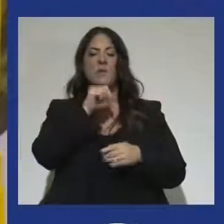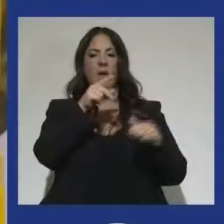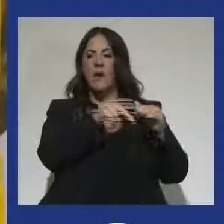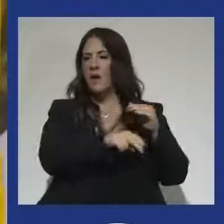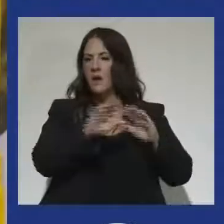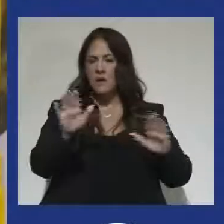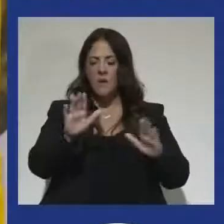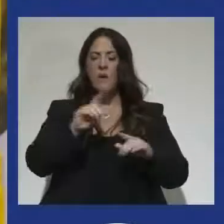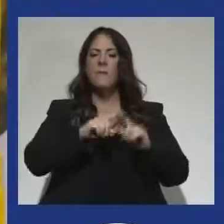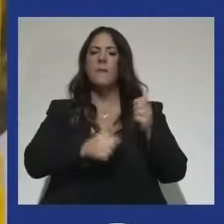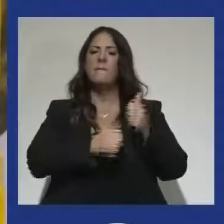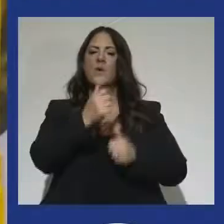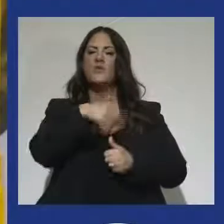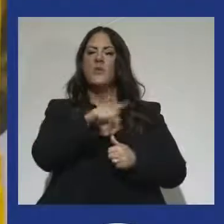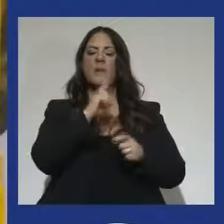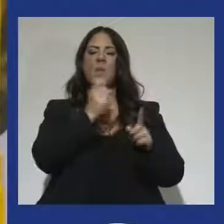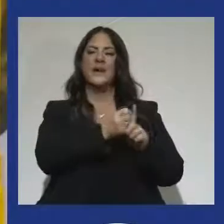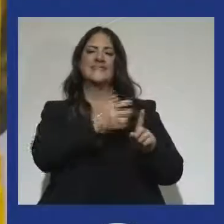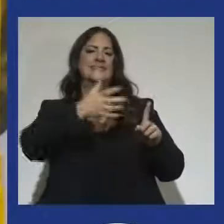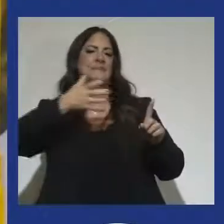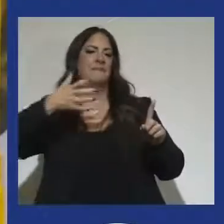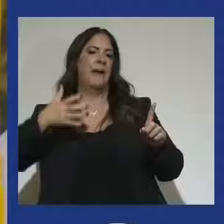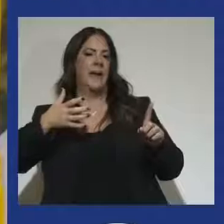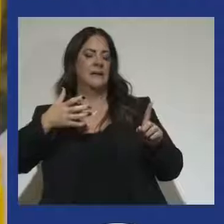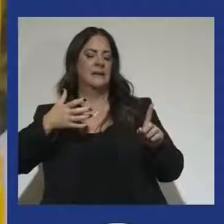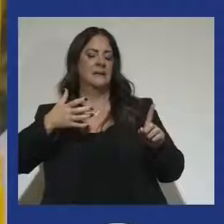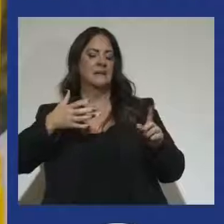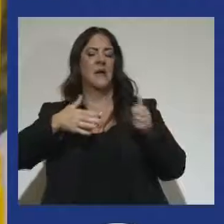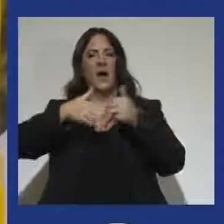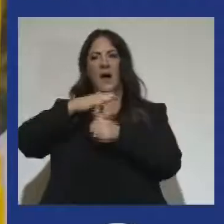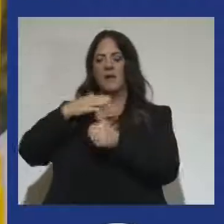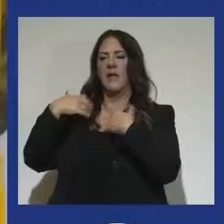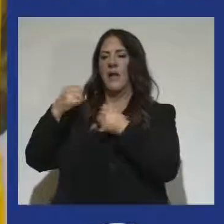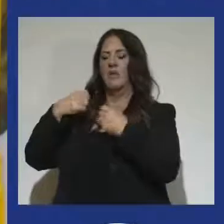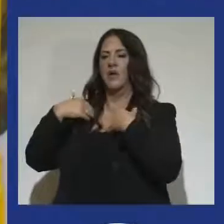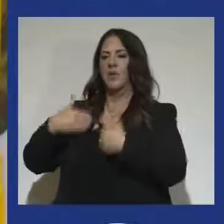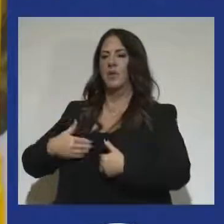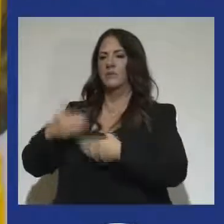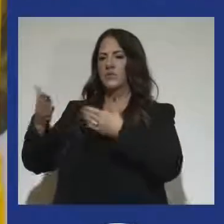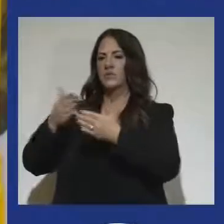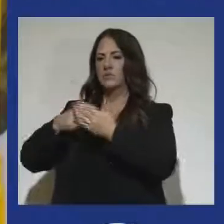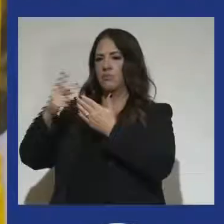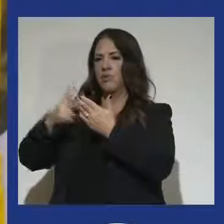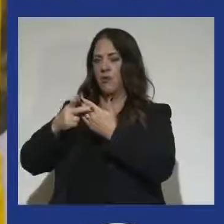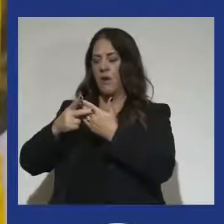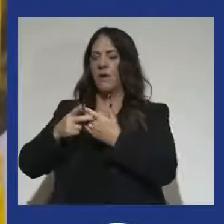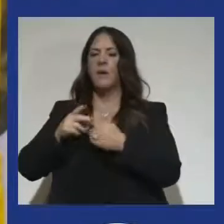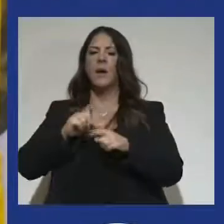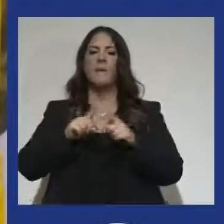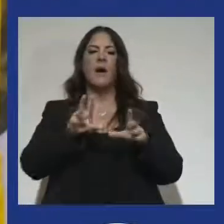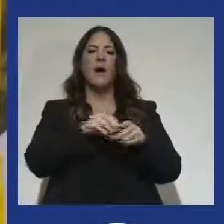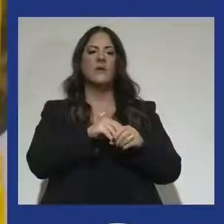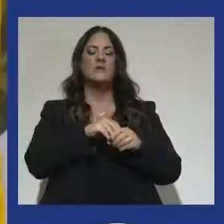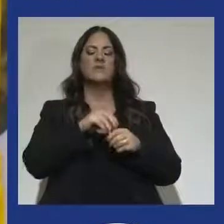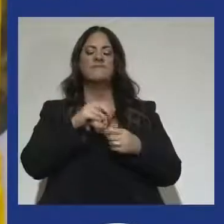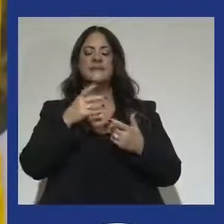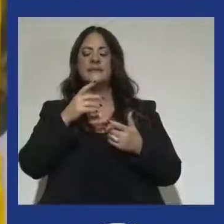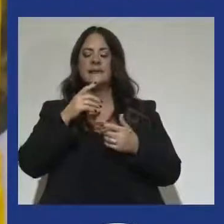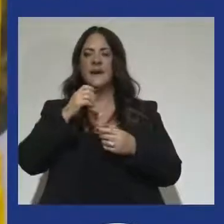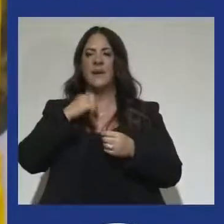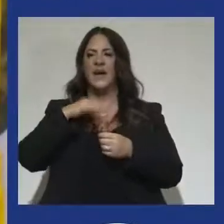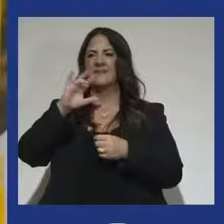recent expansions to the state's health and human services programs, but they also include a 7% reduction